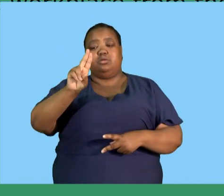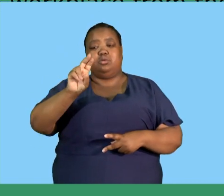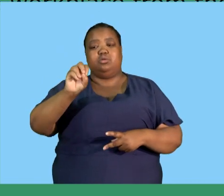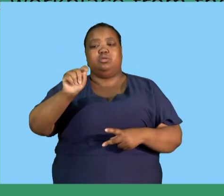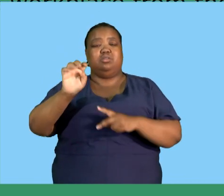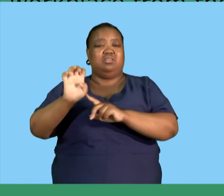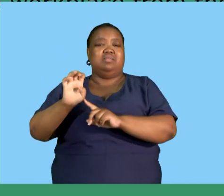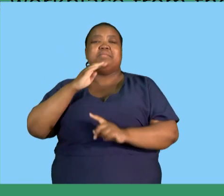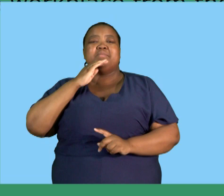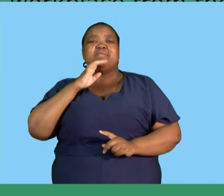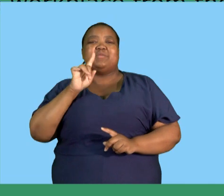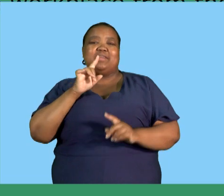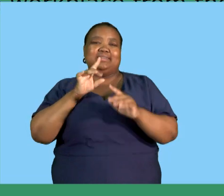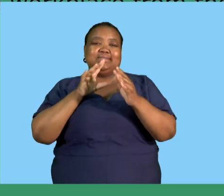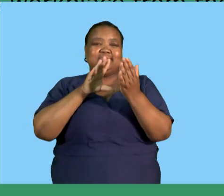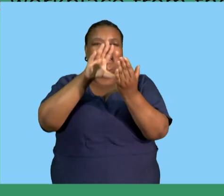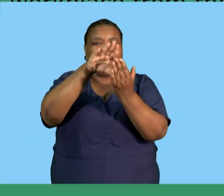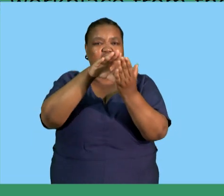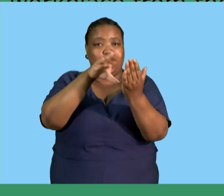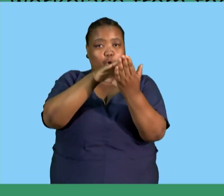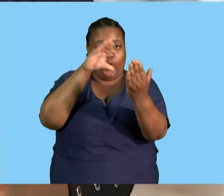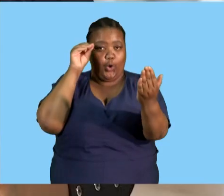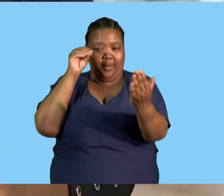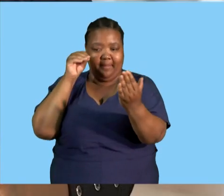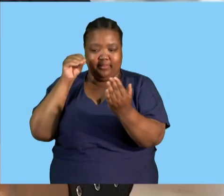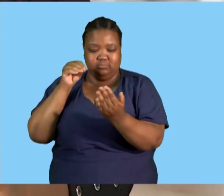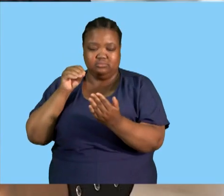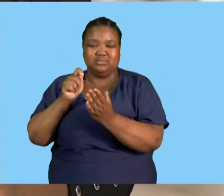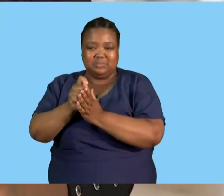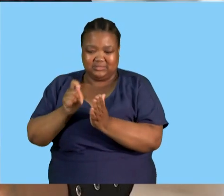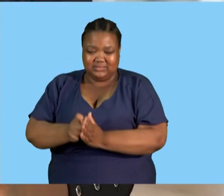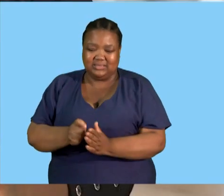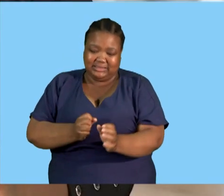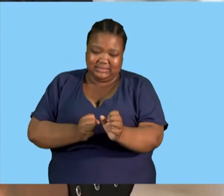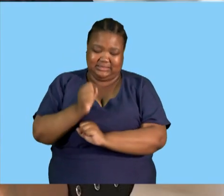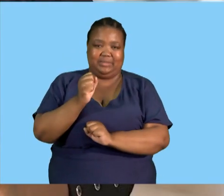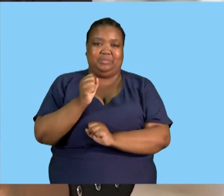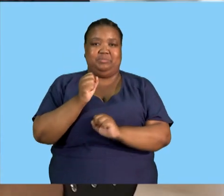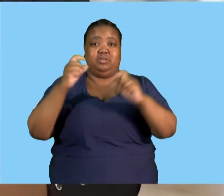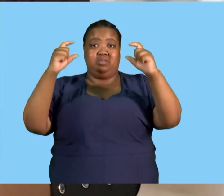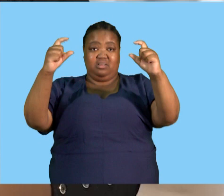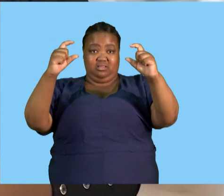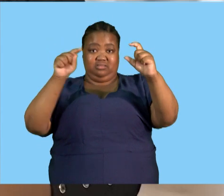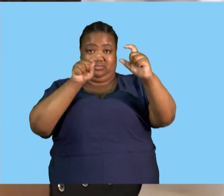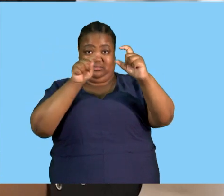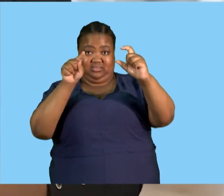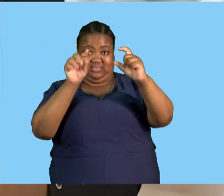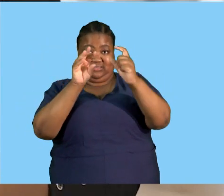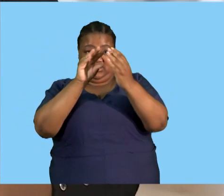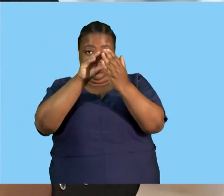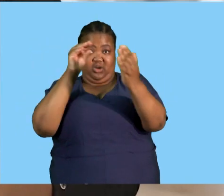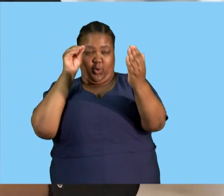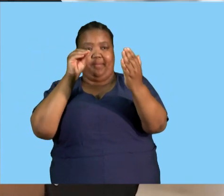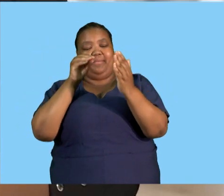for word. Don't forget, when they say quote, word for word, where do you get the answers from? From the scenario. You don't have to